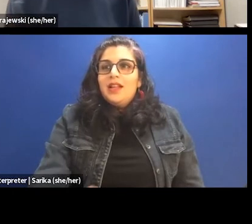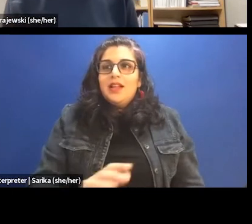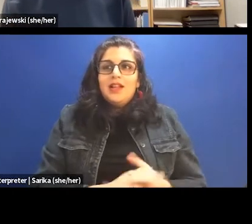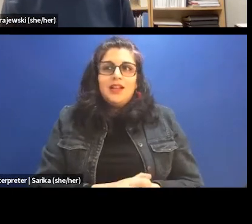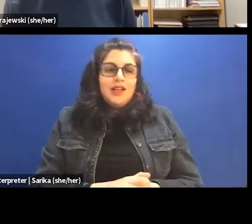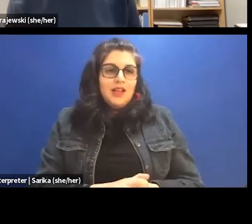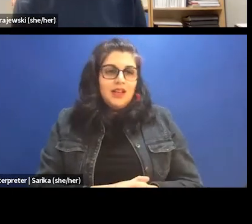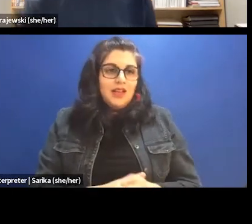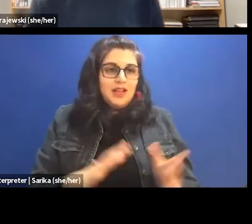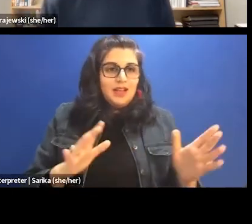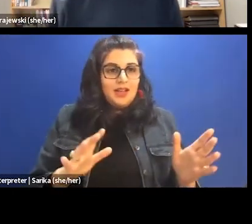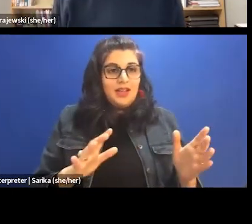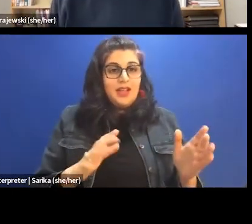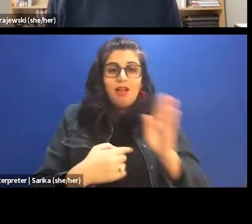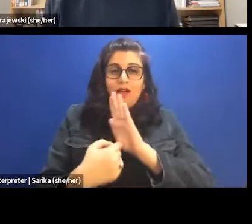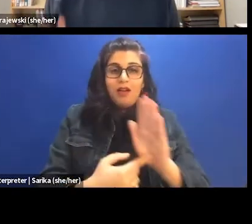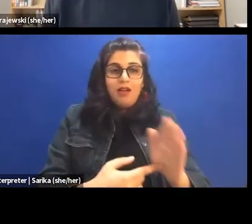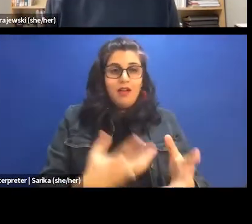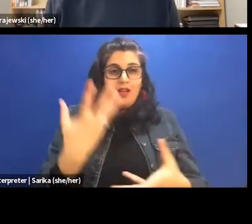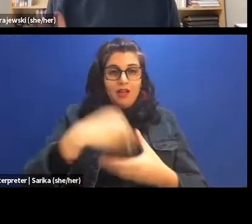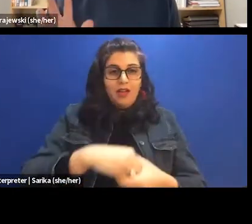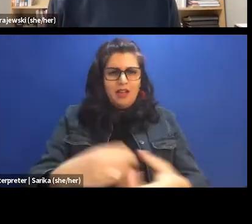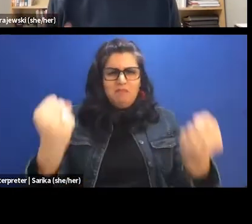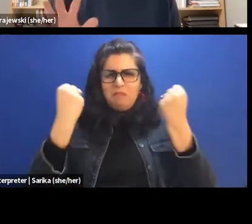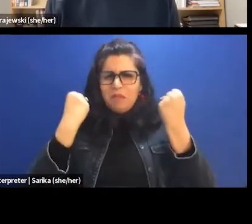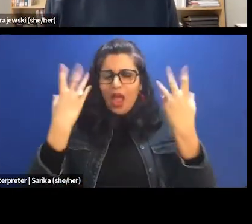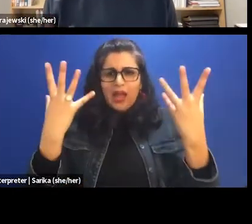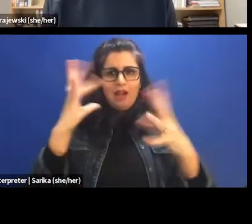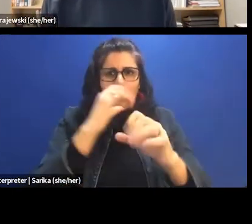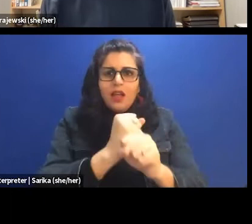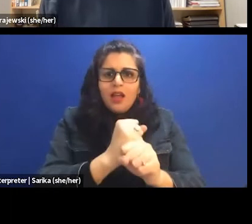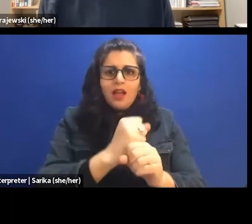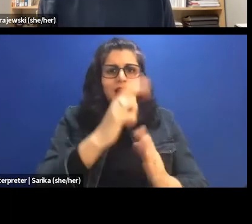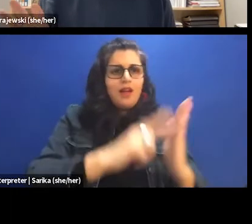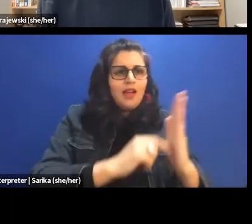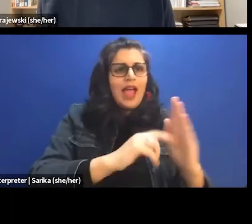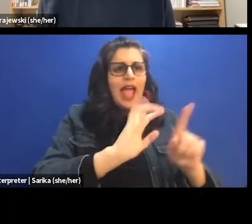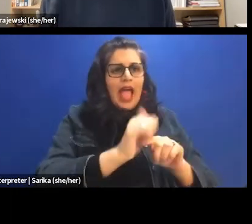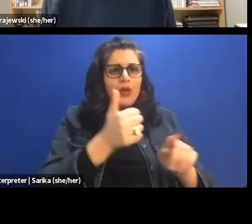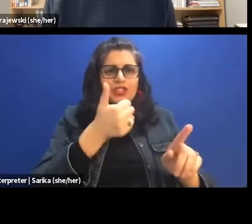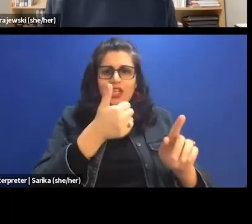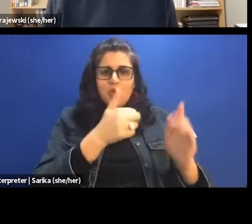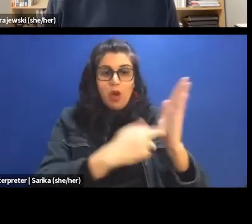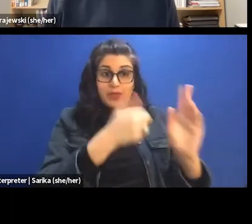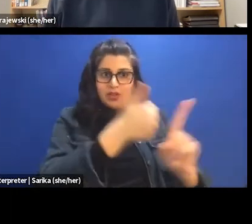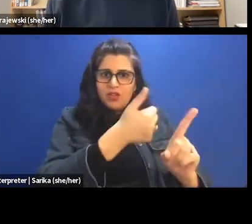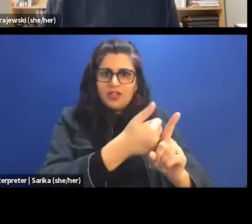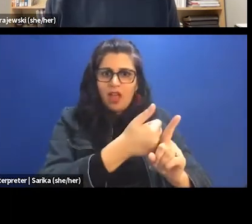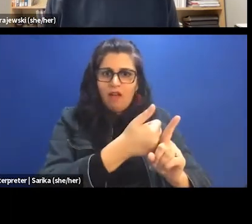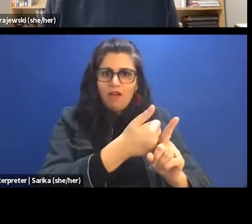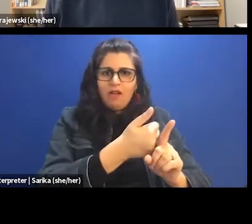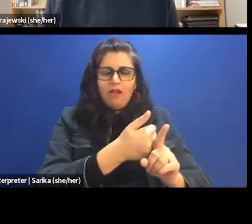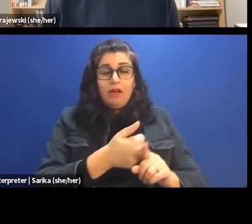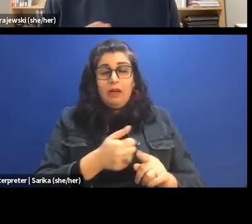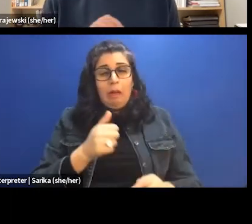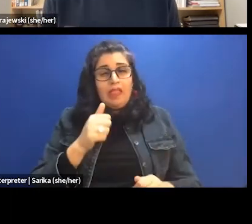The exhibition contains several compelling works that also reveal how Frida represented herself enduring the grueling